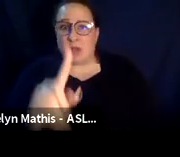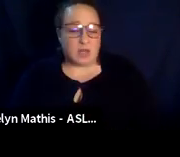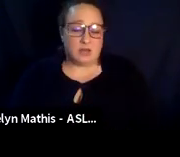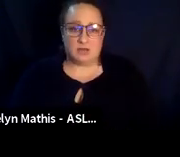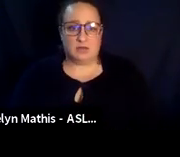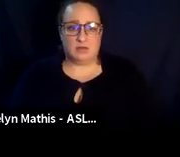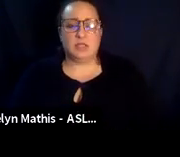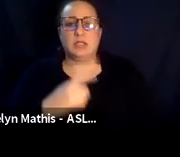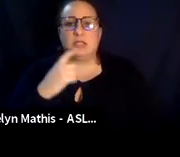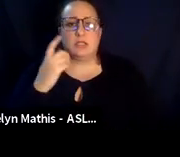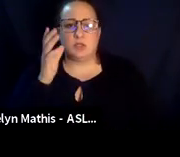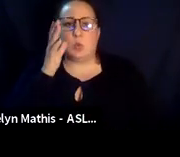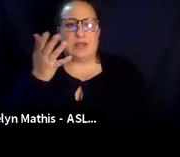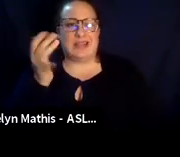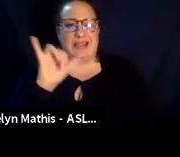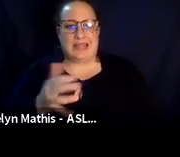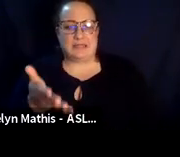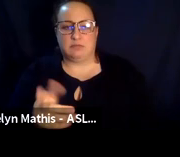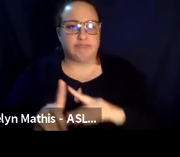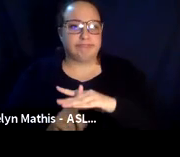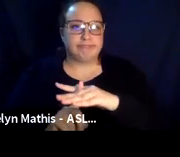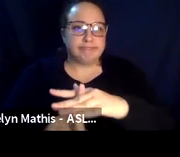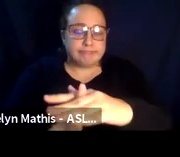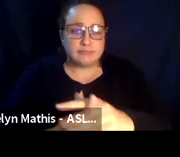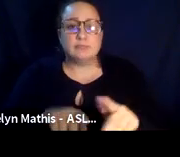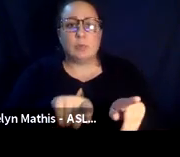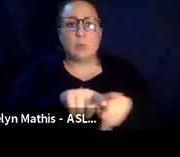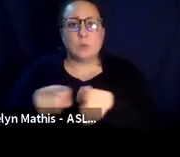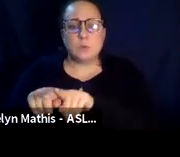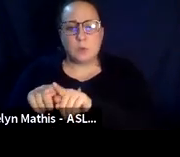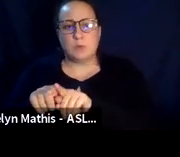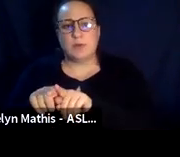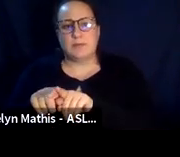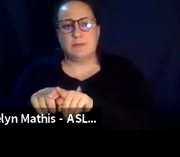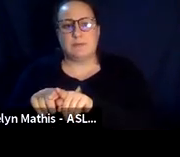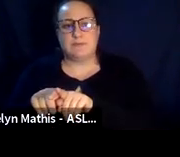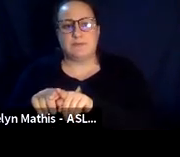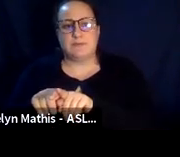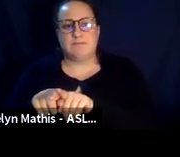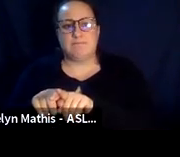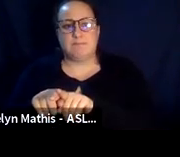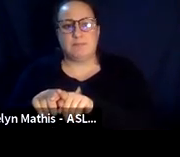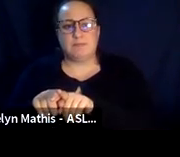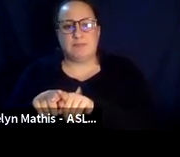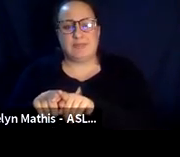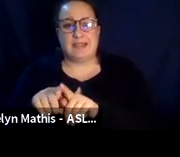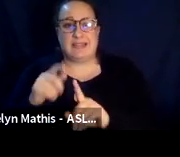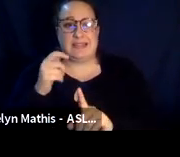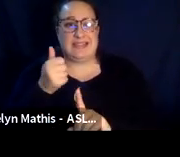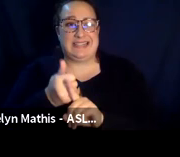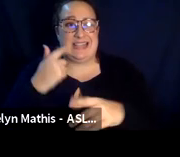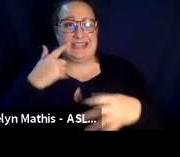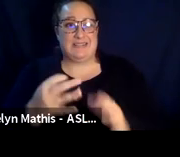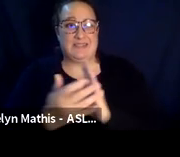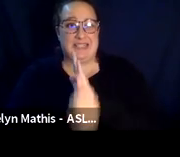It's always there. I also like to point out that these executive skills, everyone